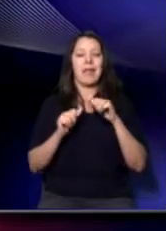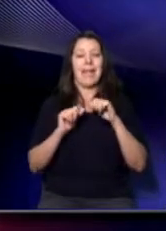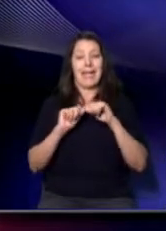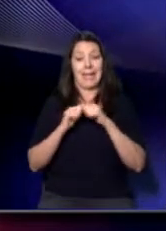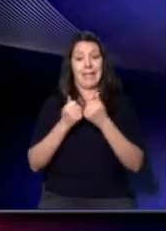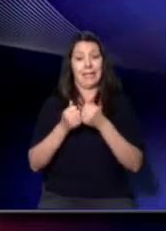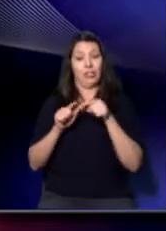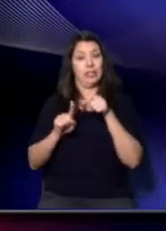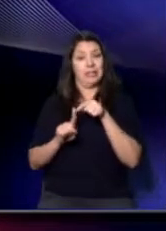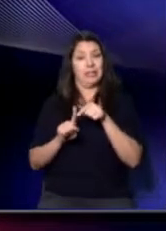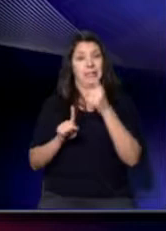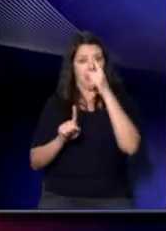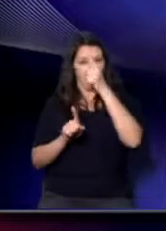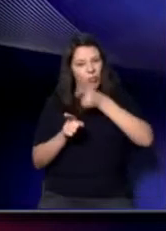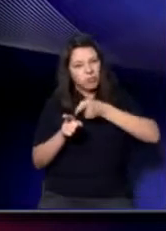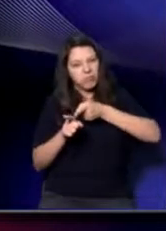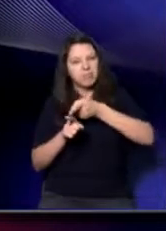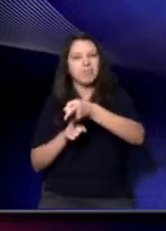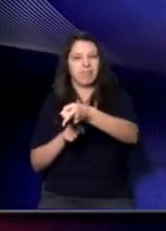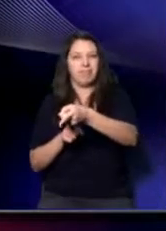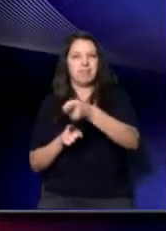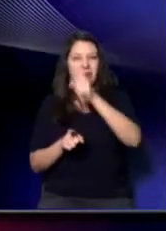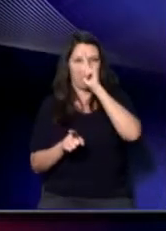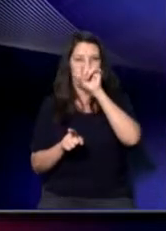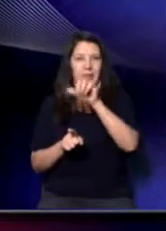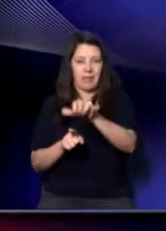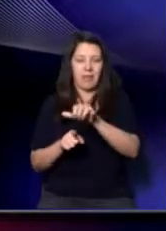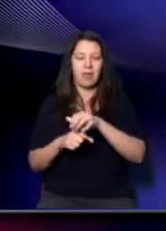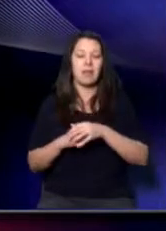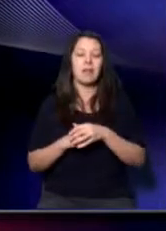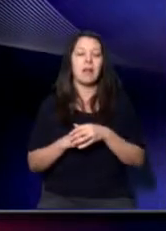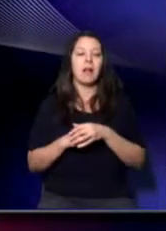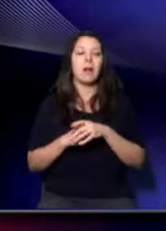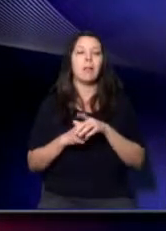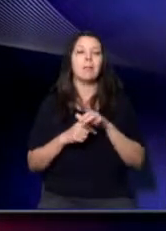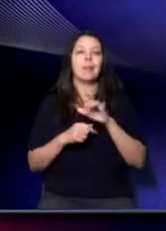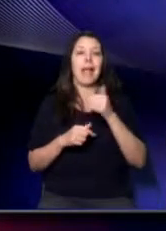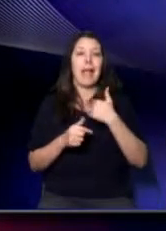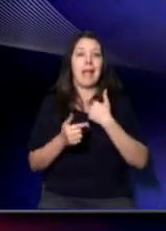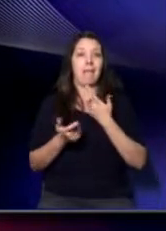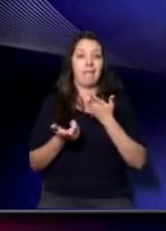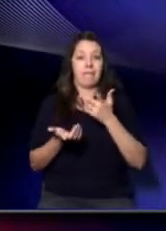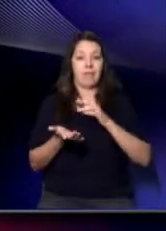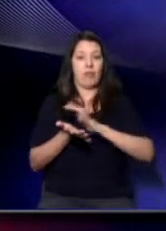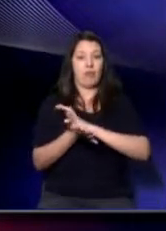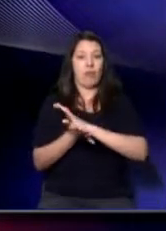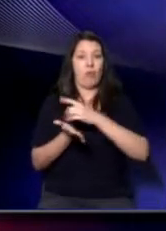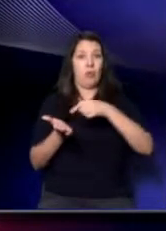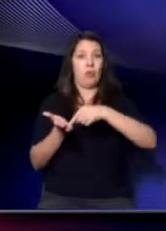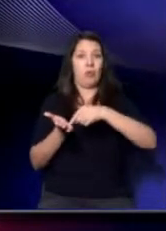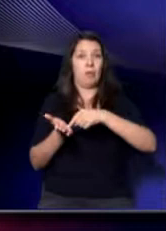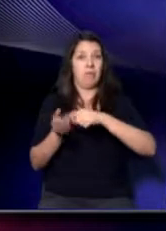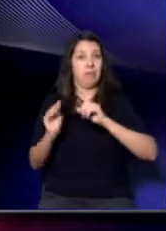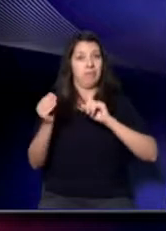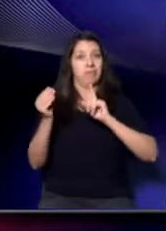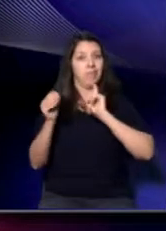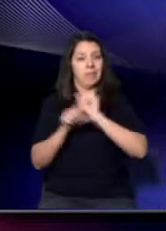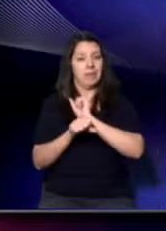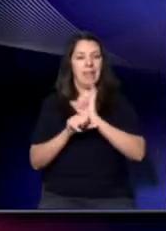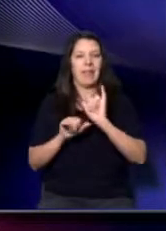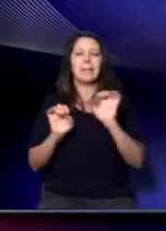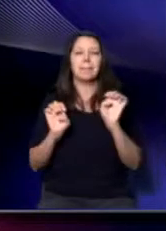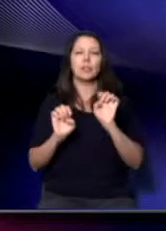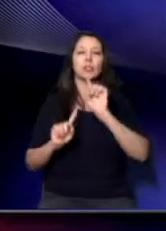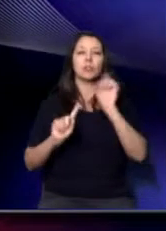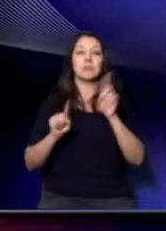specifically something that is being worked on as well. It's a living document, and that's the emergency response